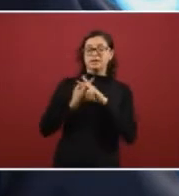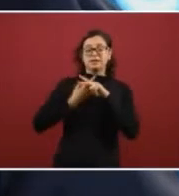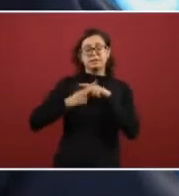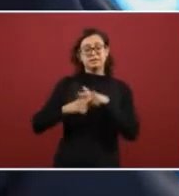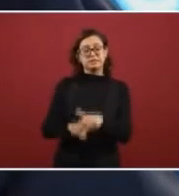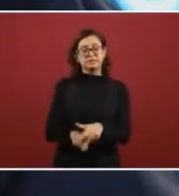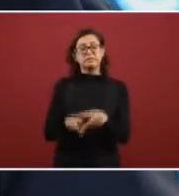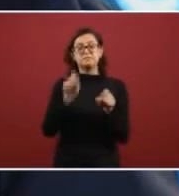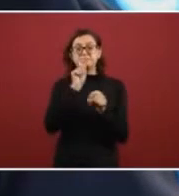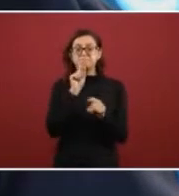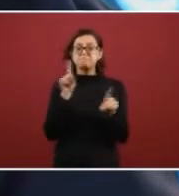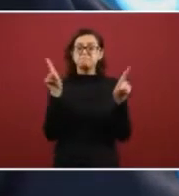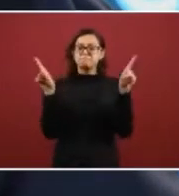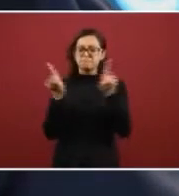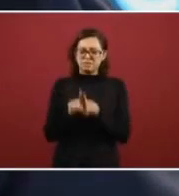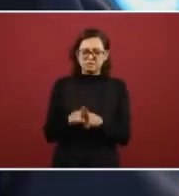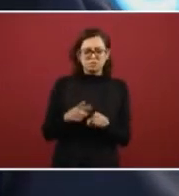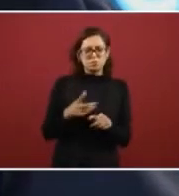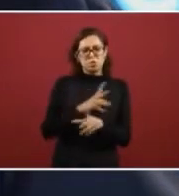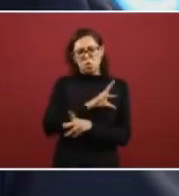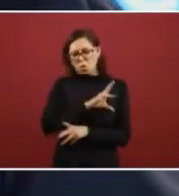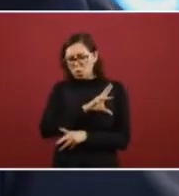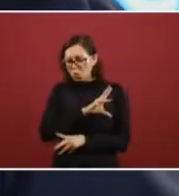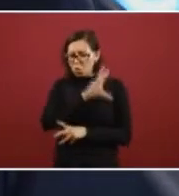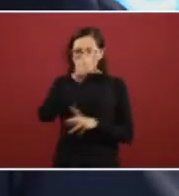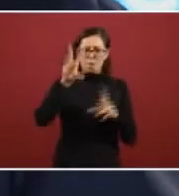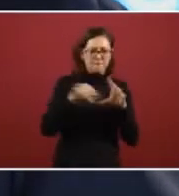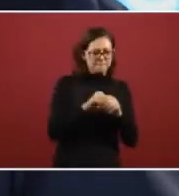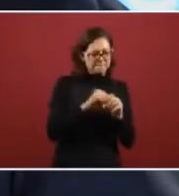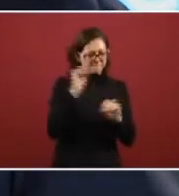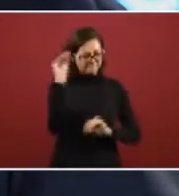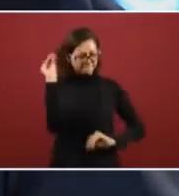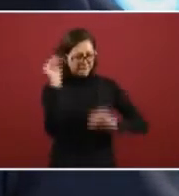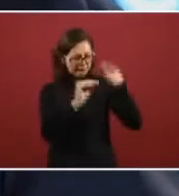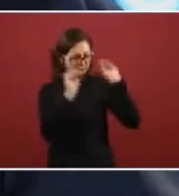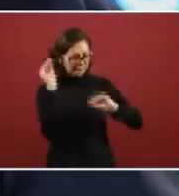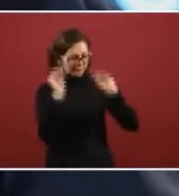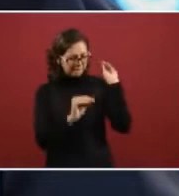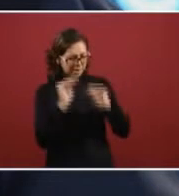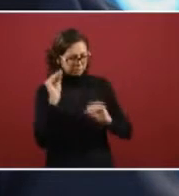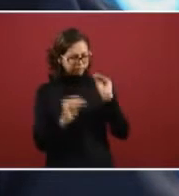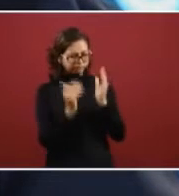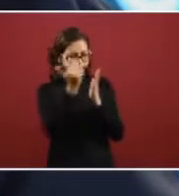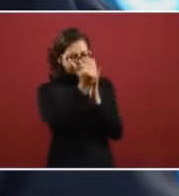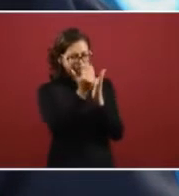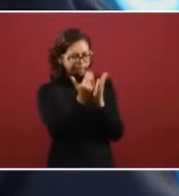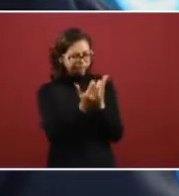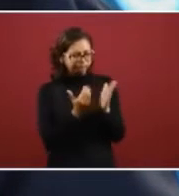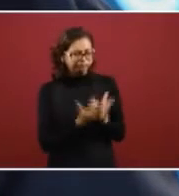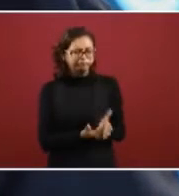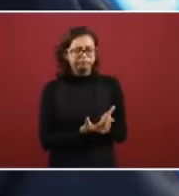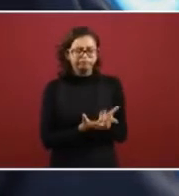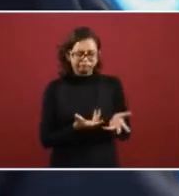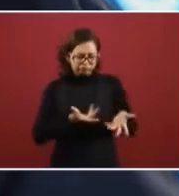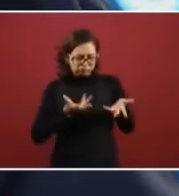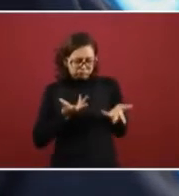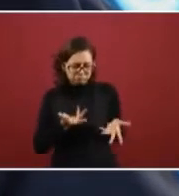this time, we also created a technical infrastructure which